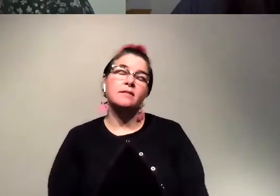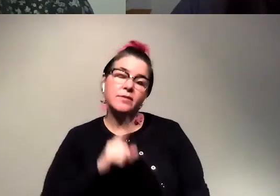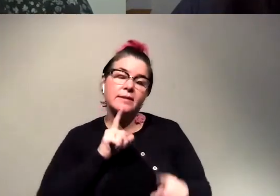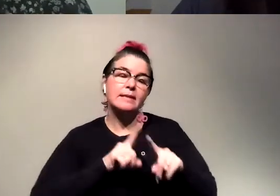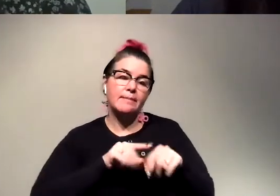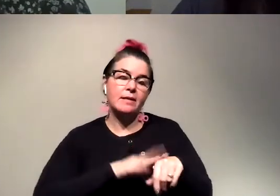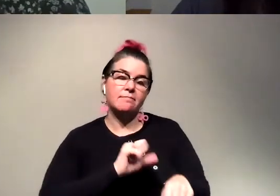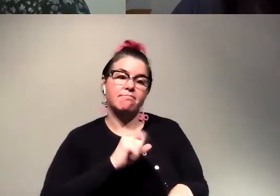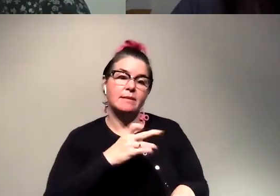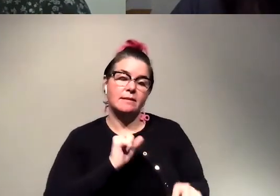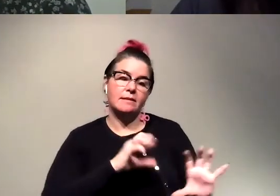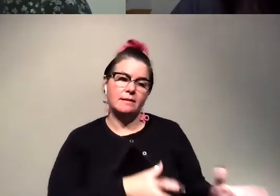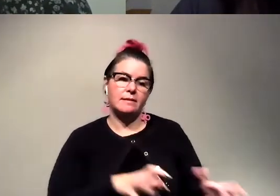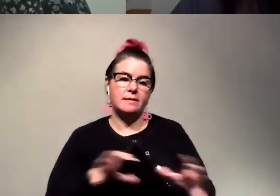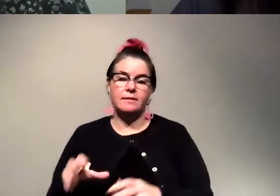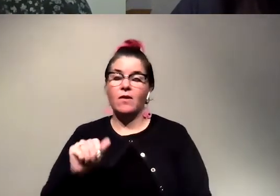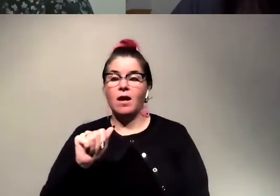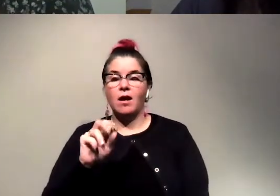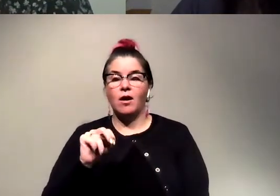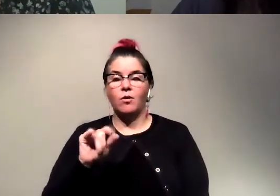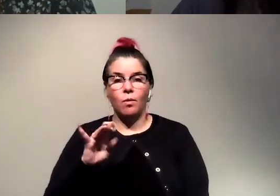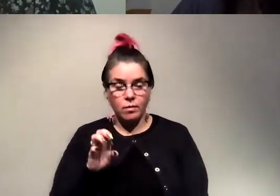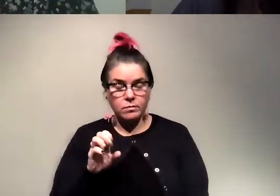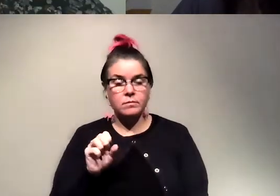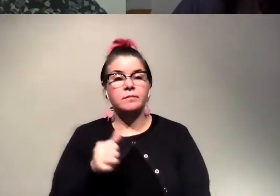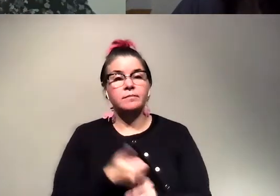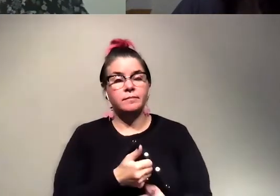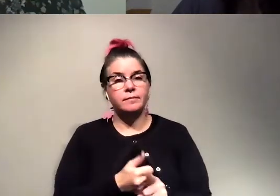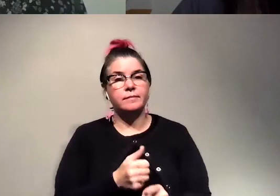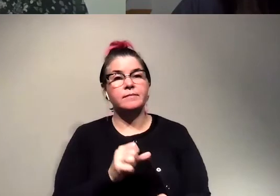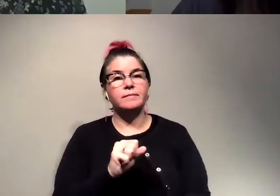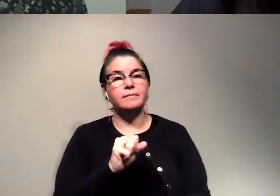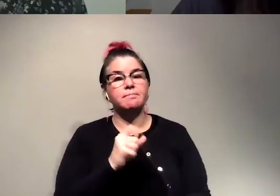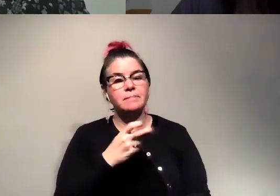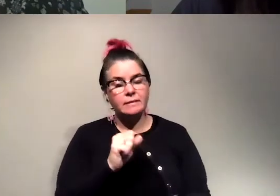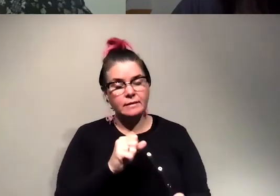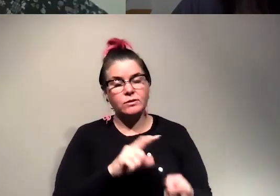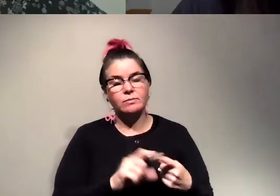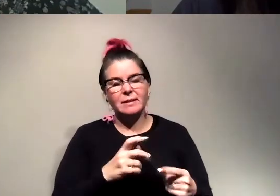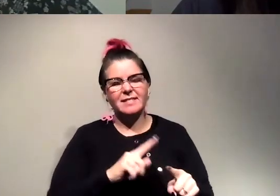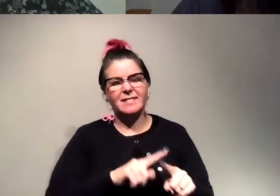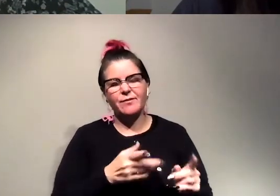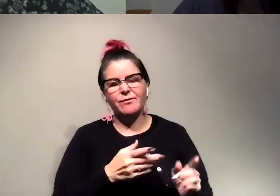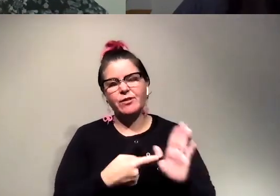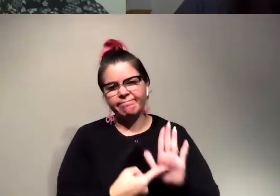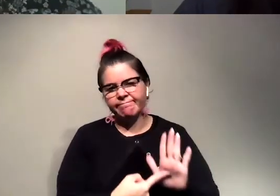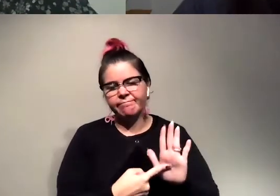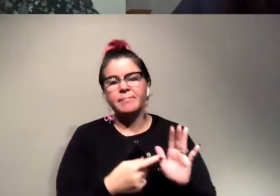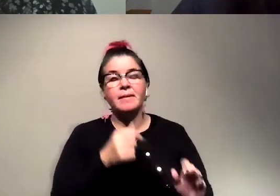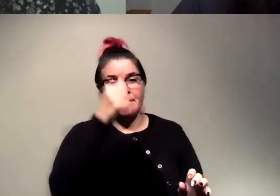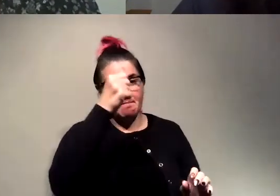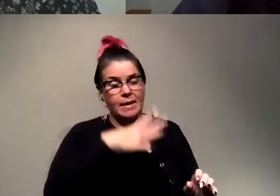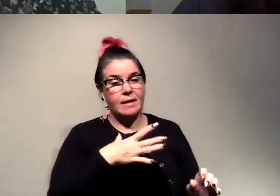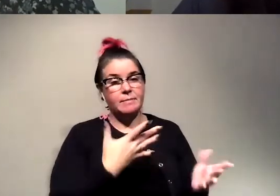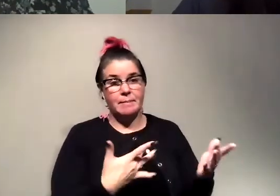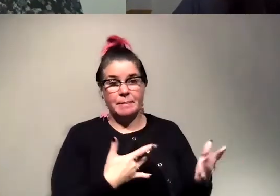species. So for anoles, from species to species, there's different things to look for. Some males have bigger